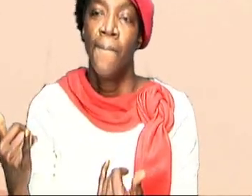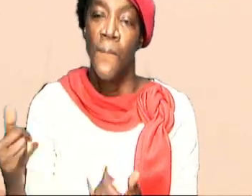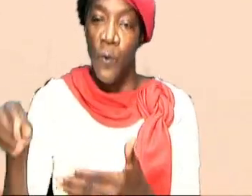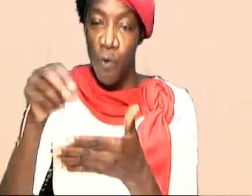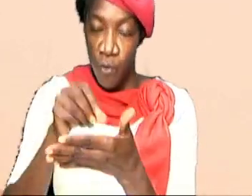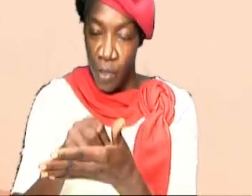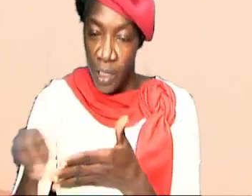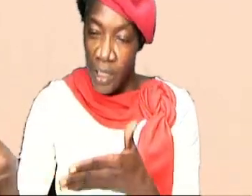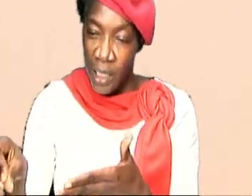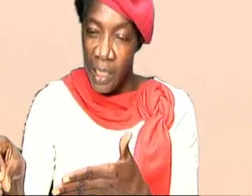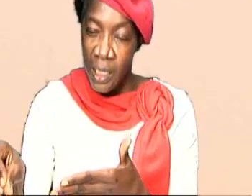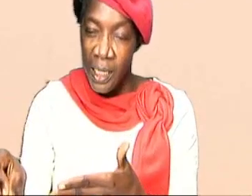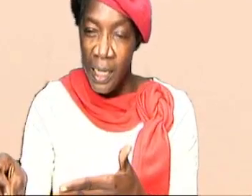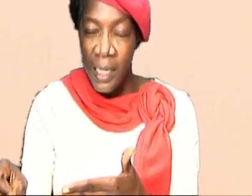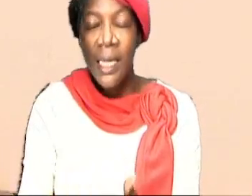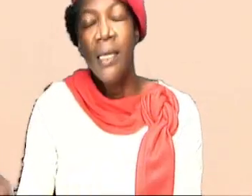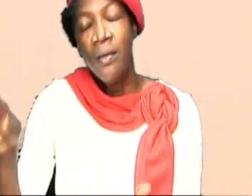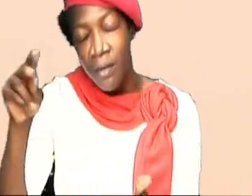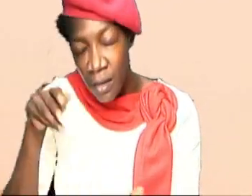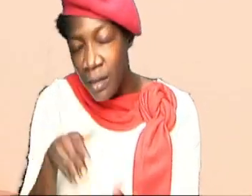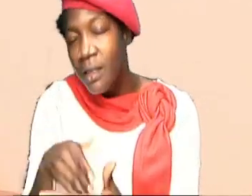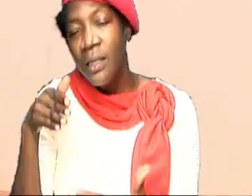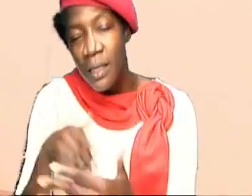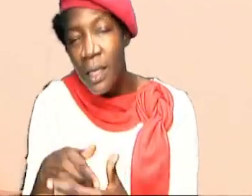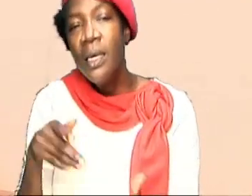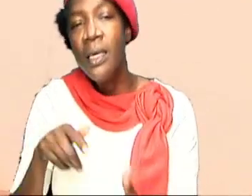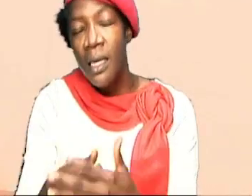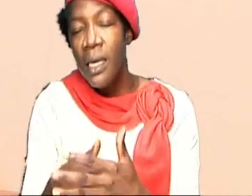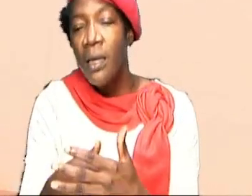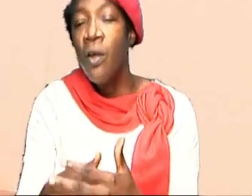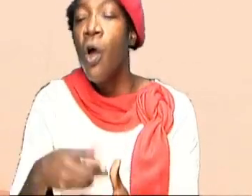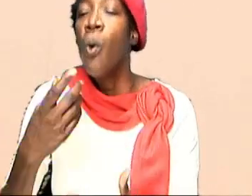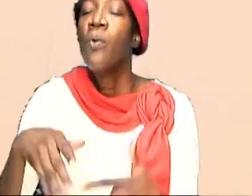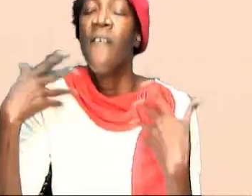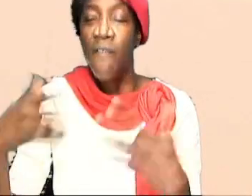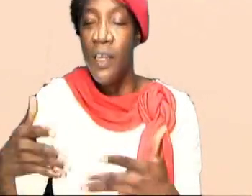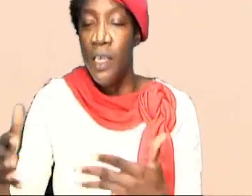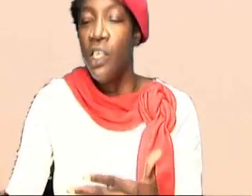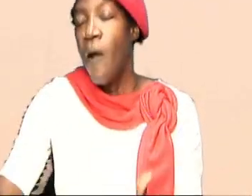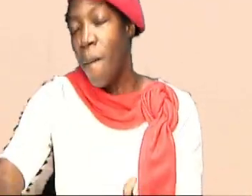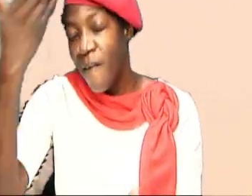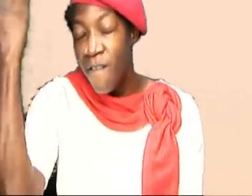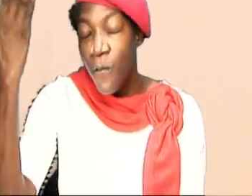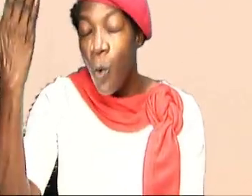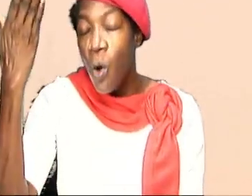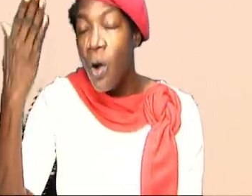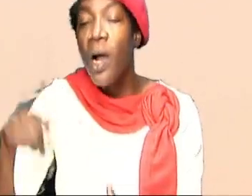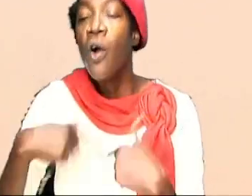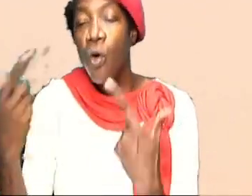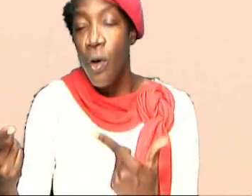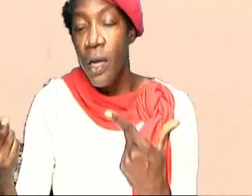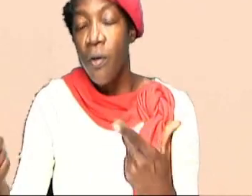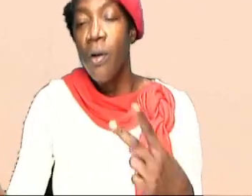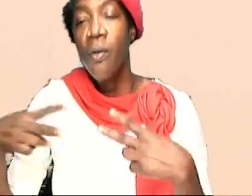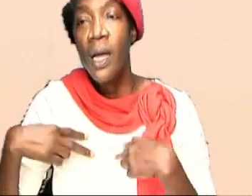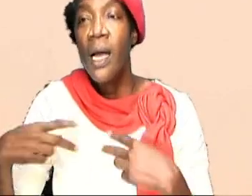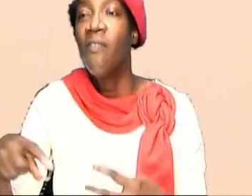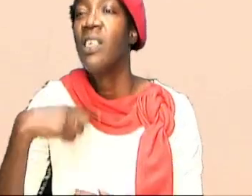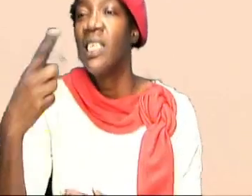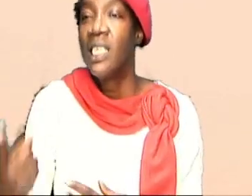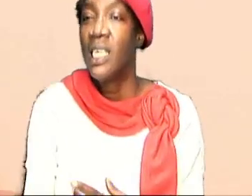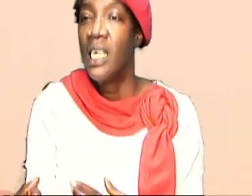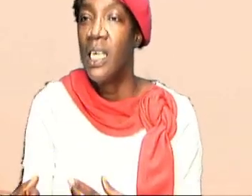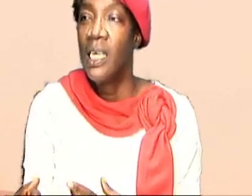bit of recap on what we have done the previous week. And then we'll get into, you know, what we have to say.